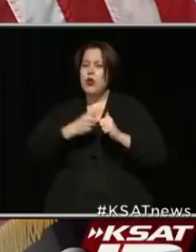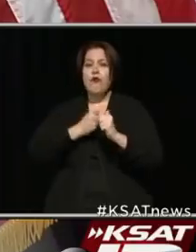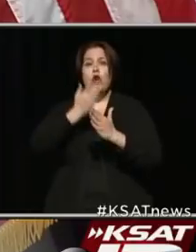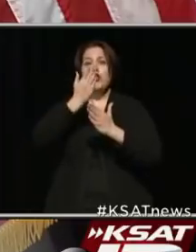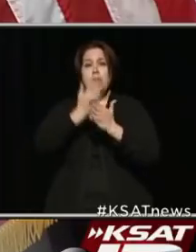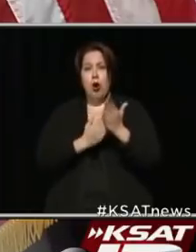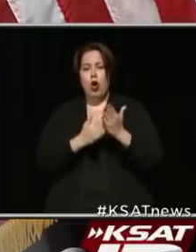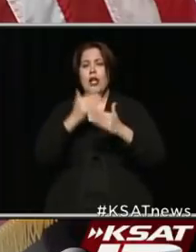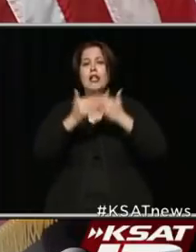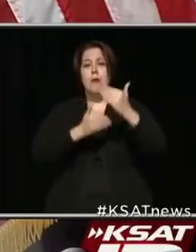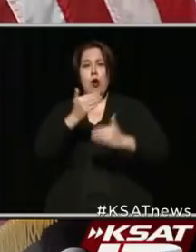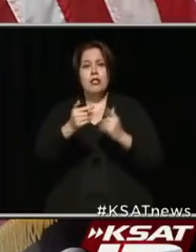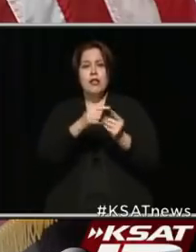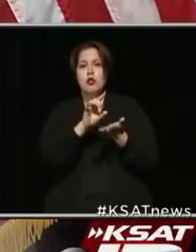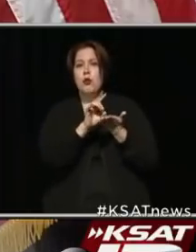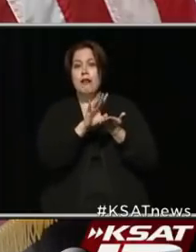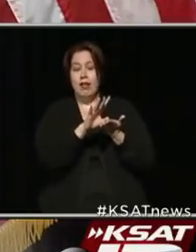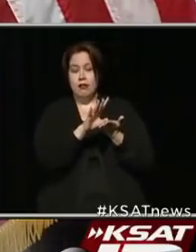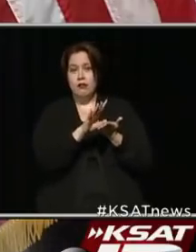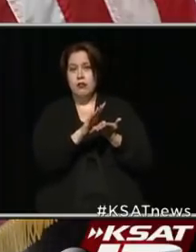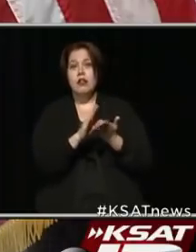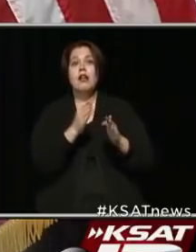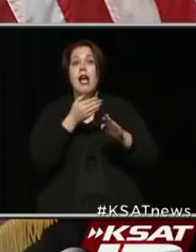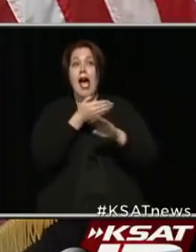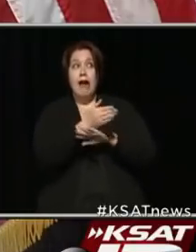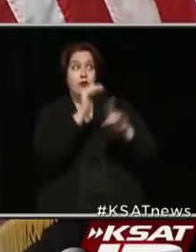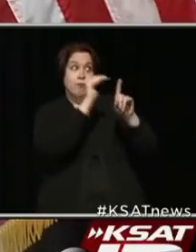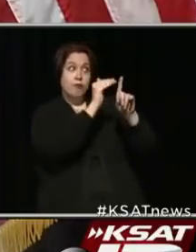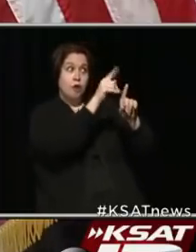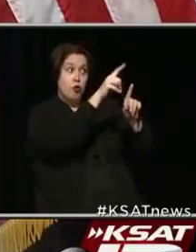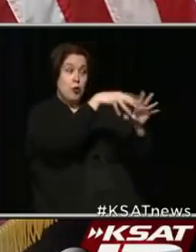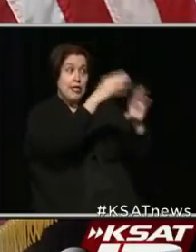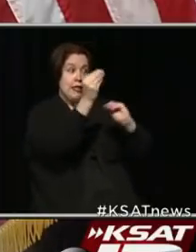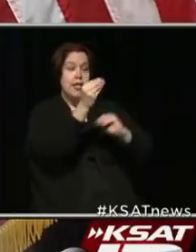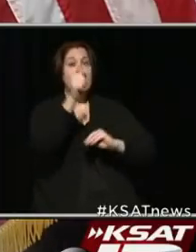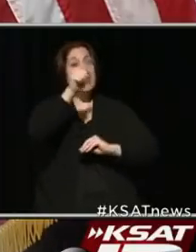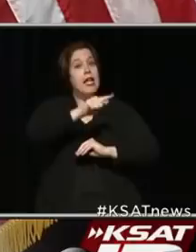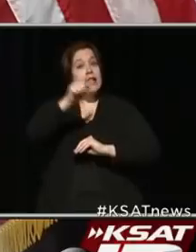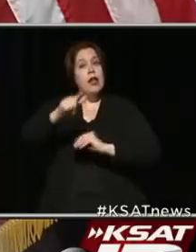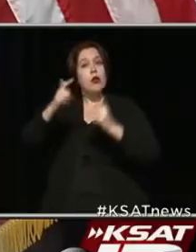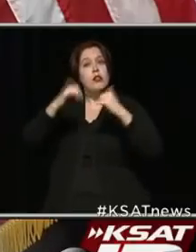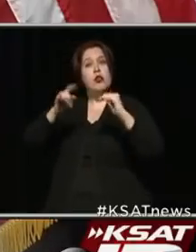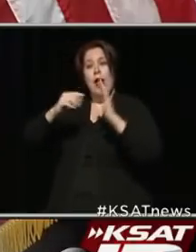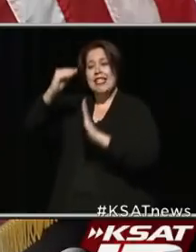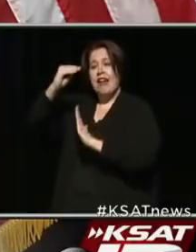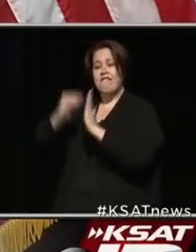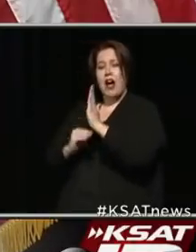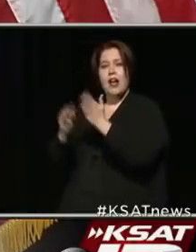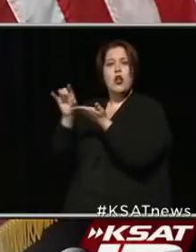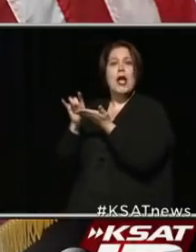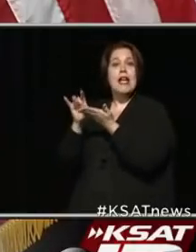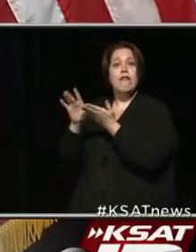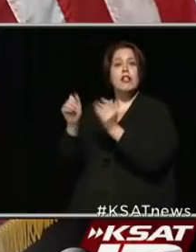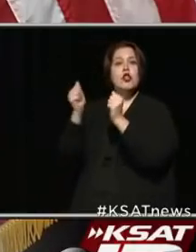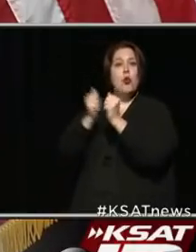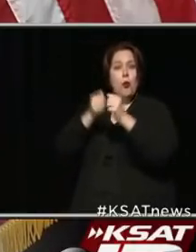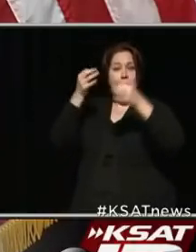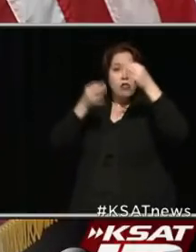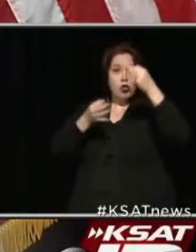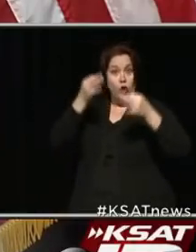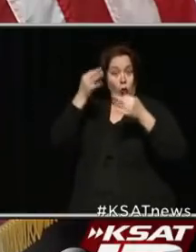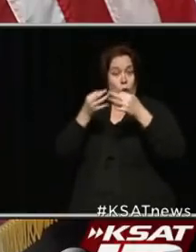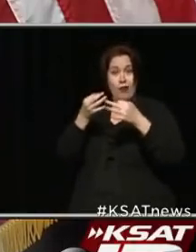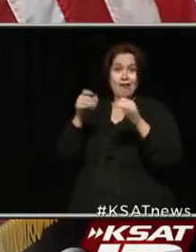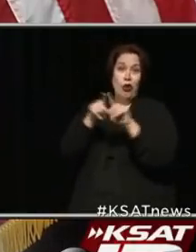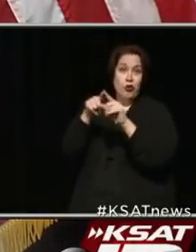an eviction process. After a notice to vacate, the landlord still has to file an eviction with the court and pay